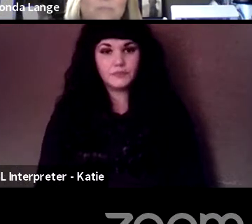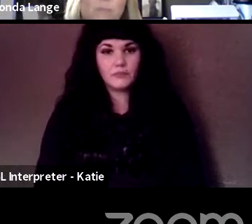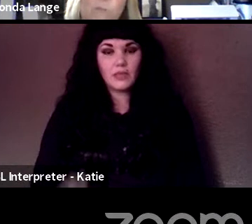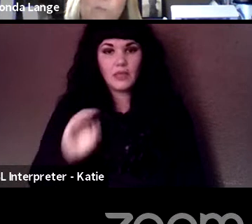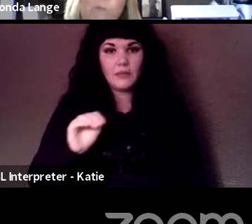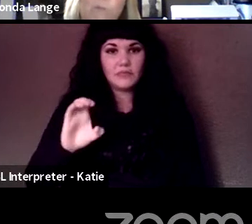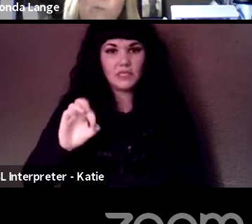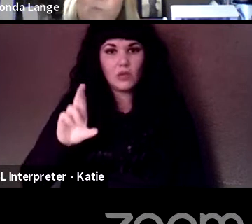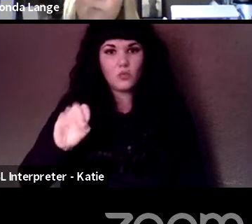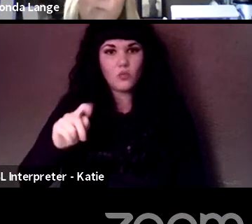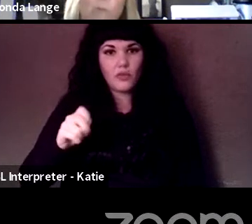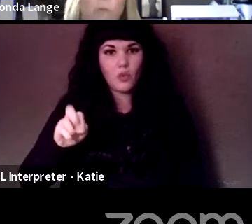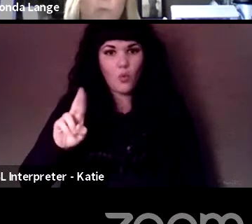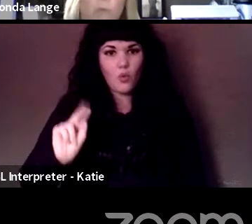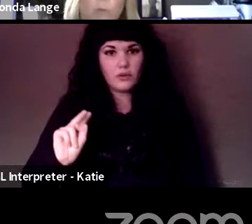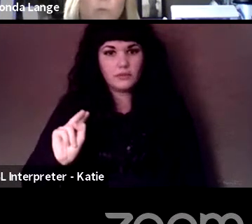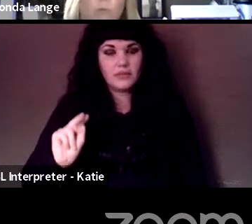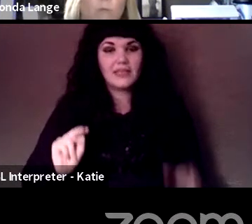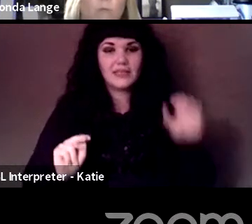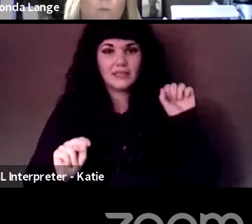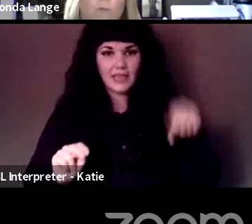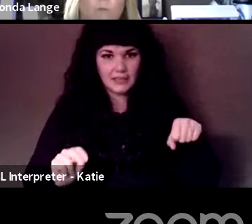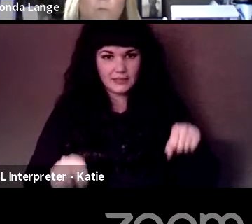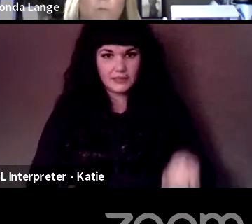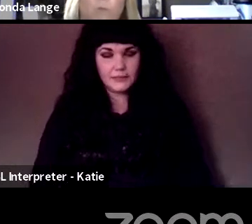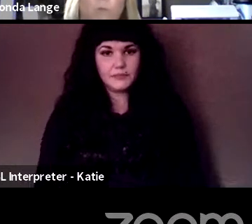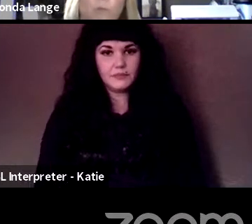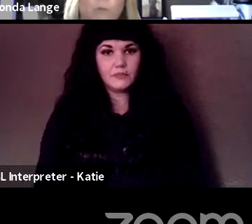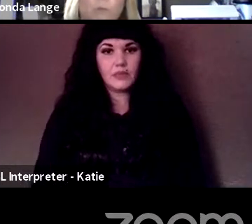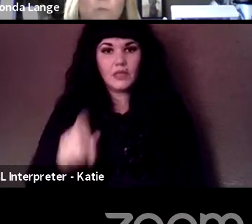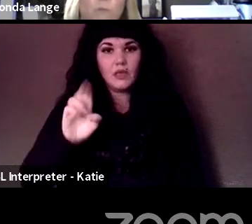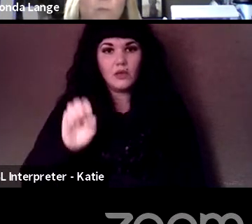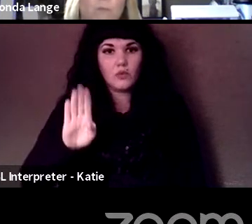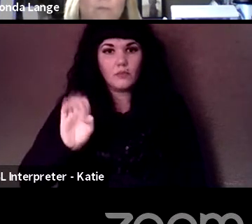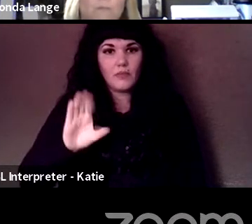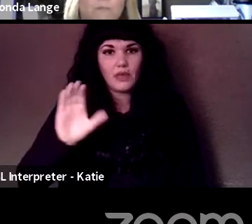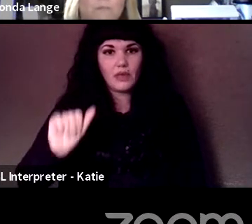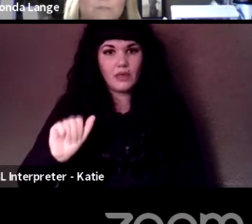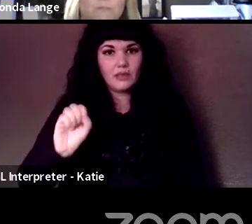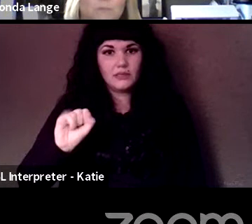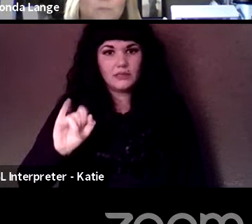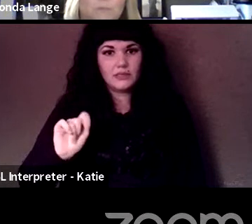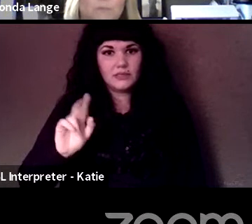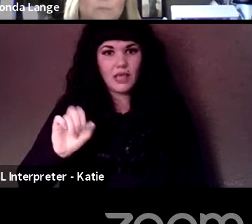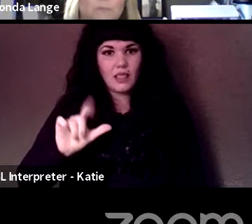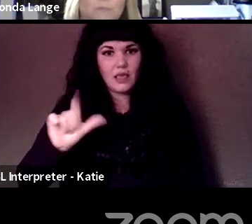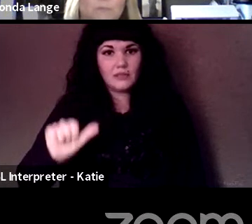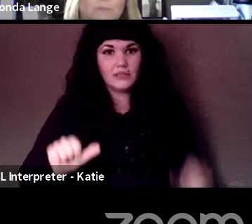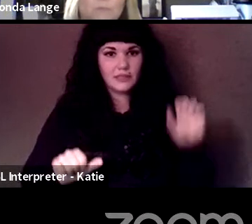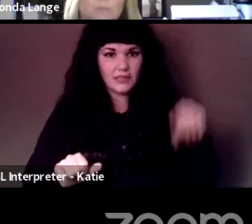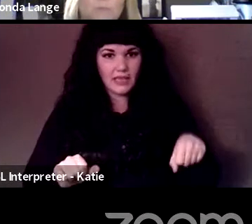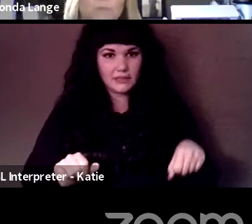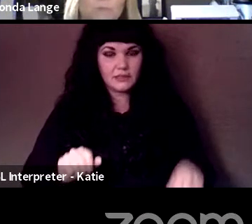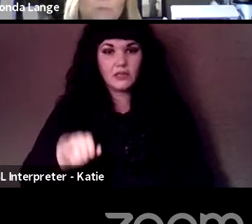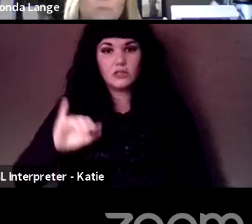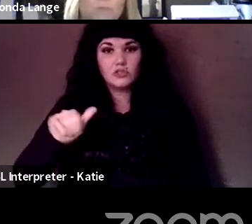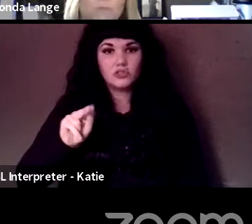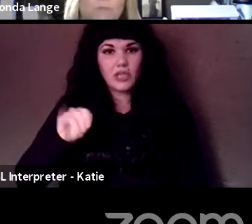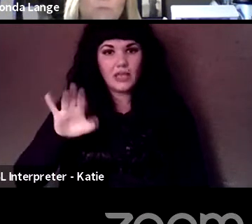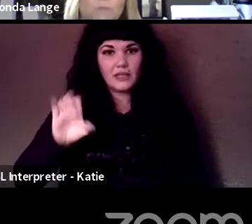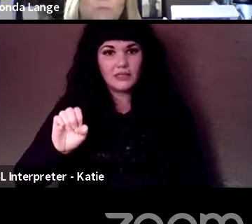MC Rothhorn. Yes. Rebecca Satella. Yes. Janice Villette.